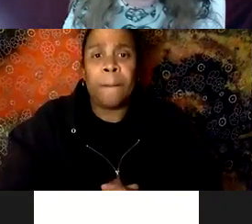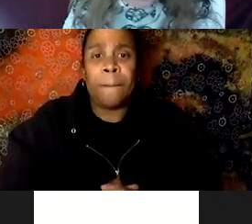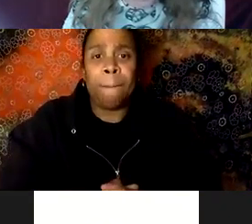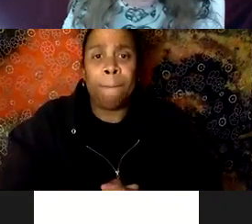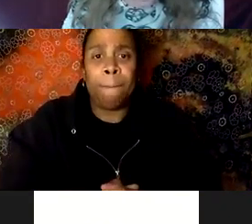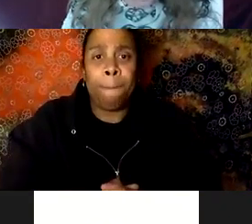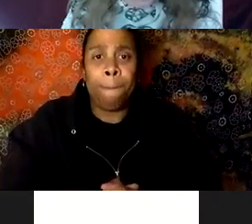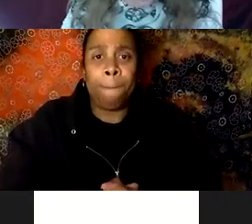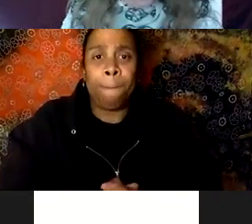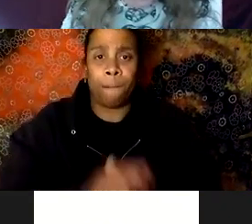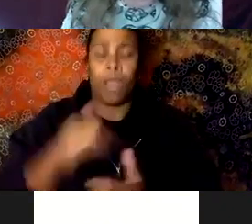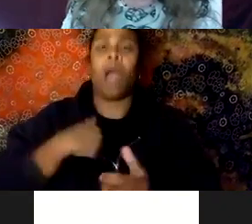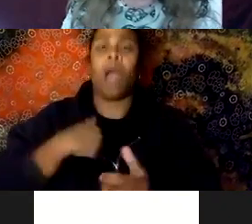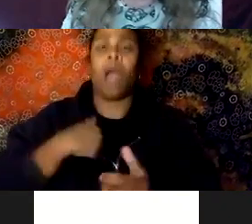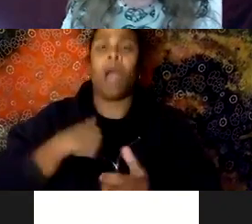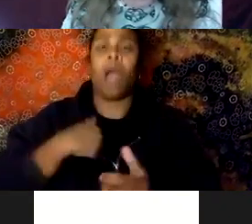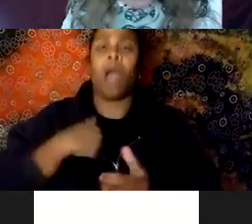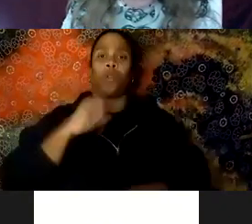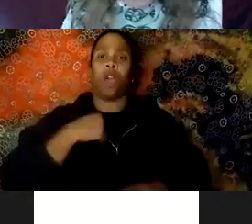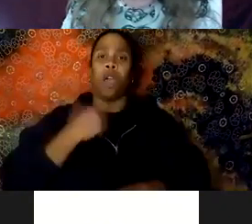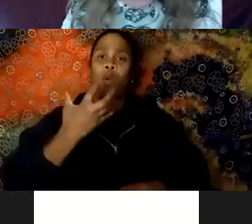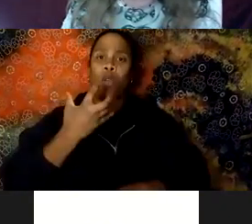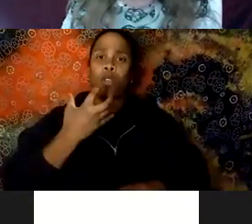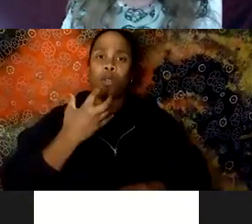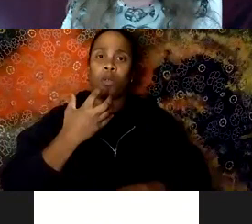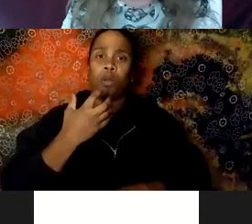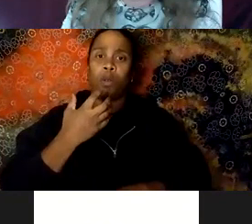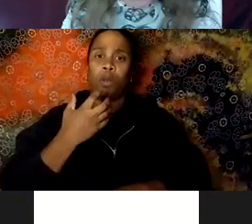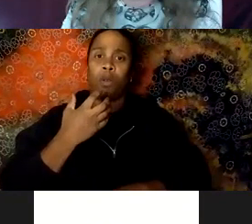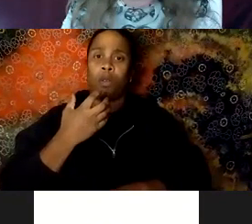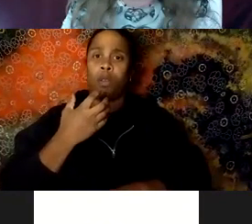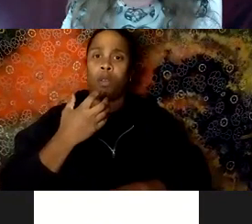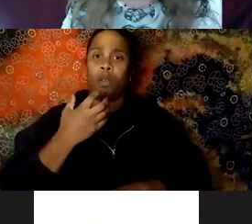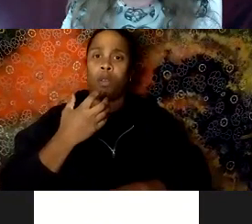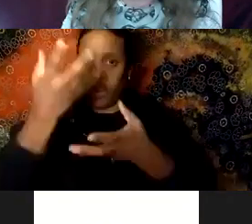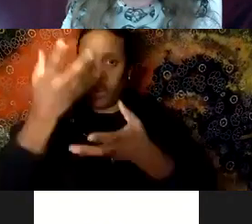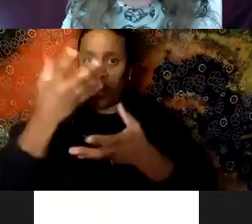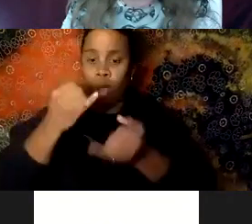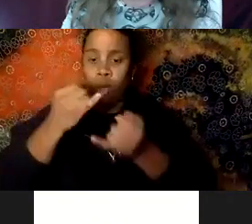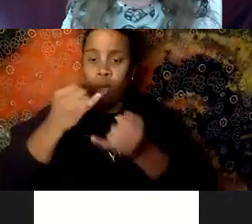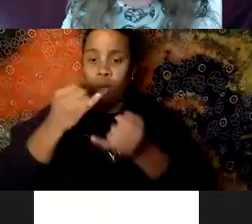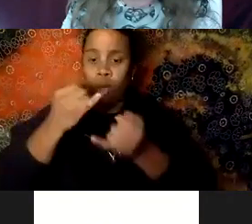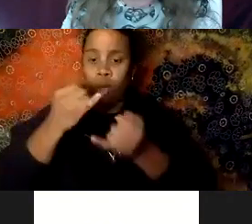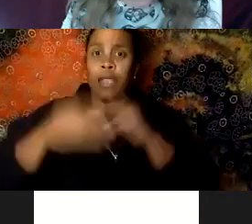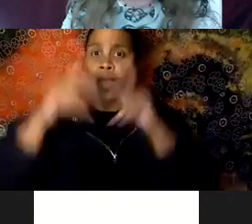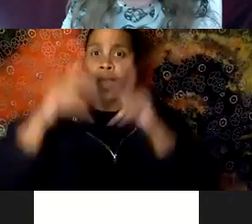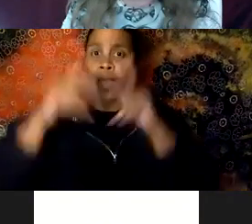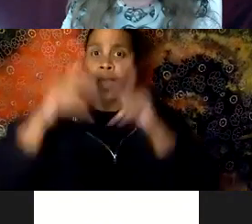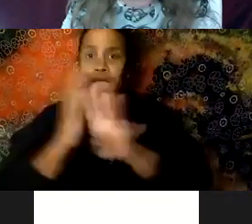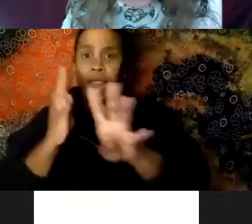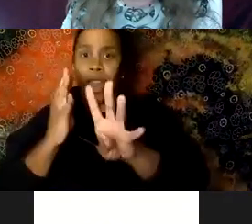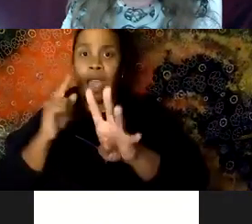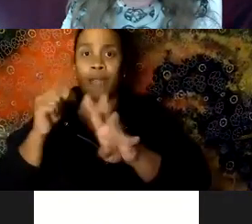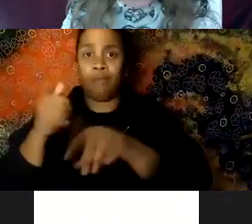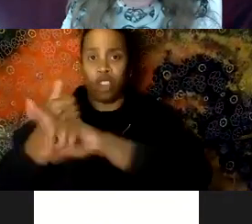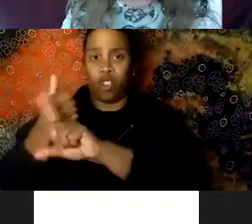Right, I want to honor too, ironically, the next person in line is actually a pet psychic. And so we may have something, and we may invite Donna to come on the